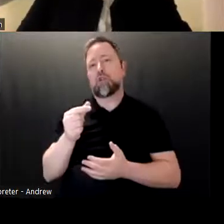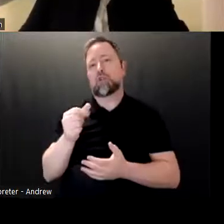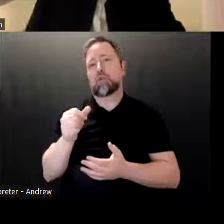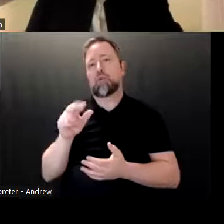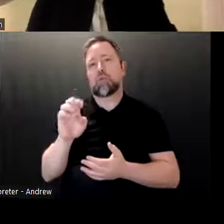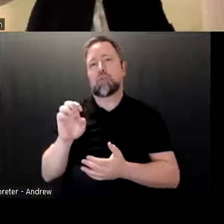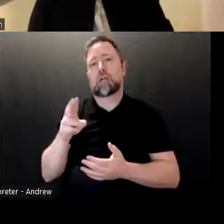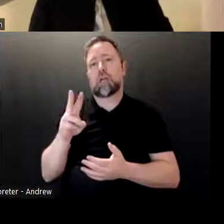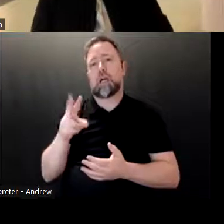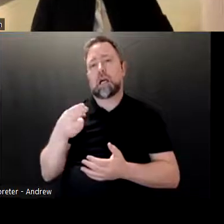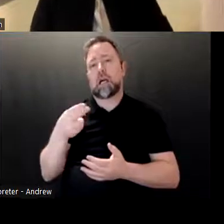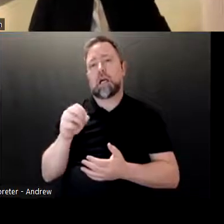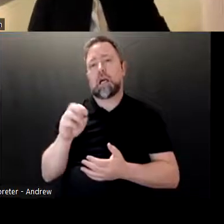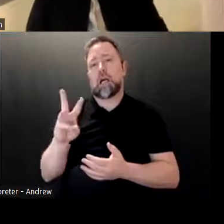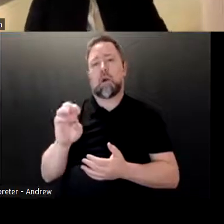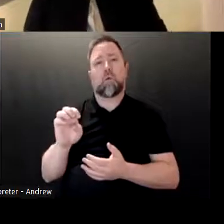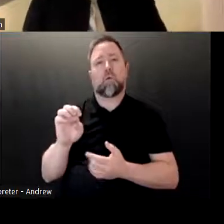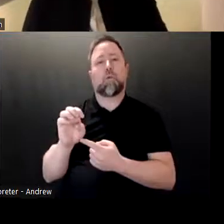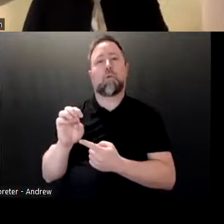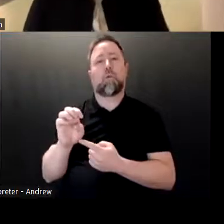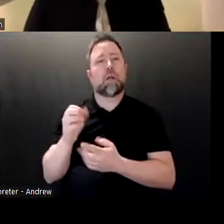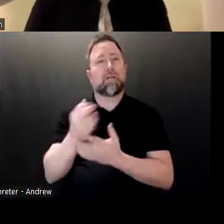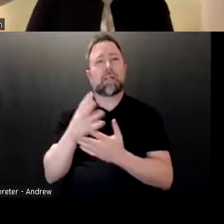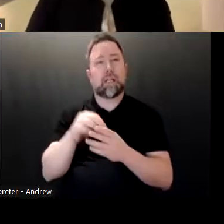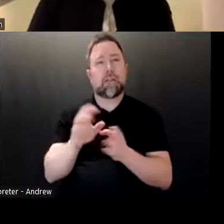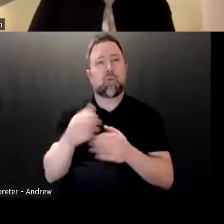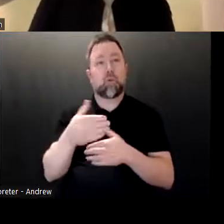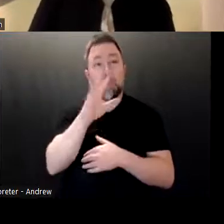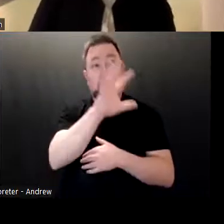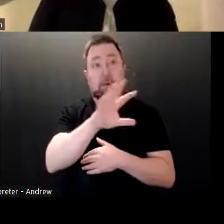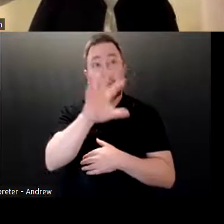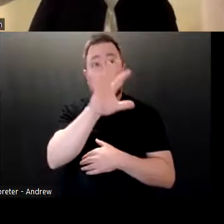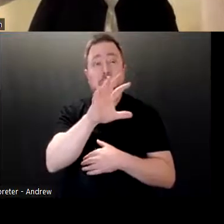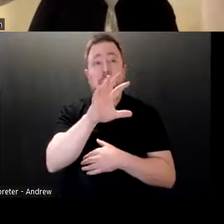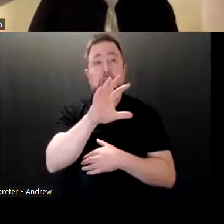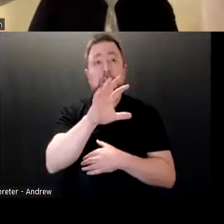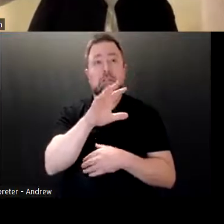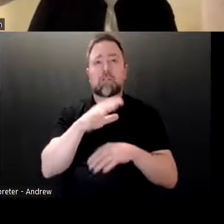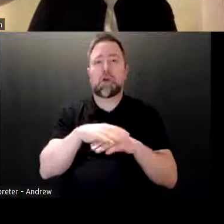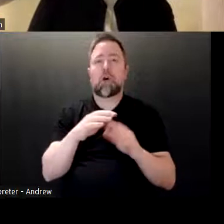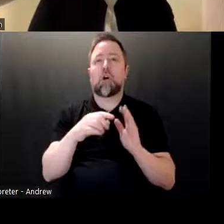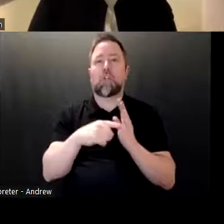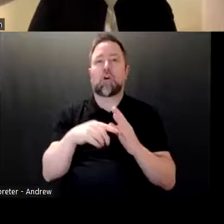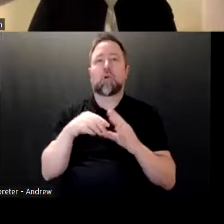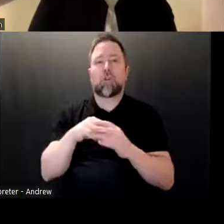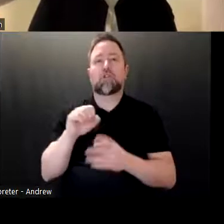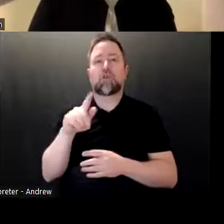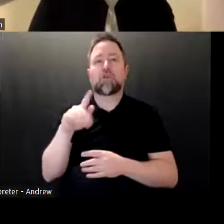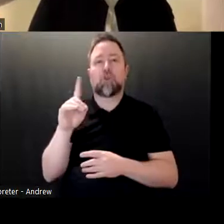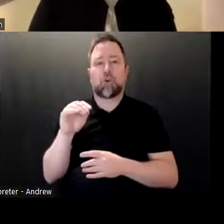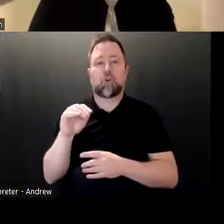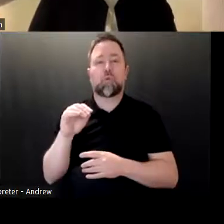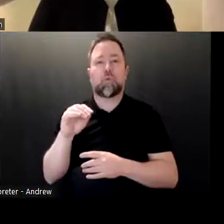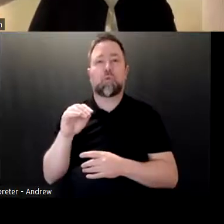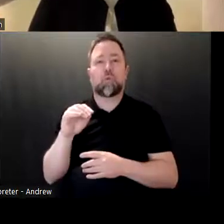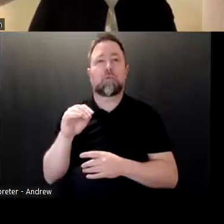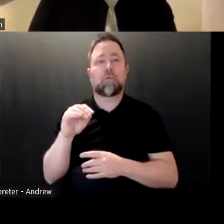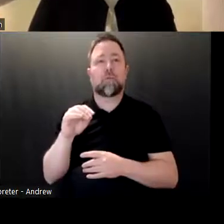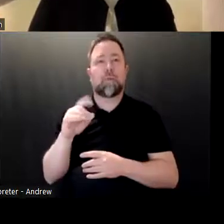patrons. Esherick found a national stage for his work at the 1940 New York World's Fair.